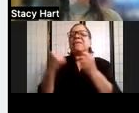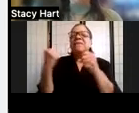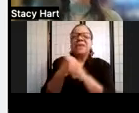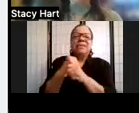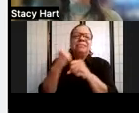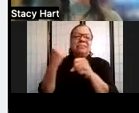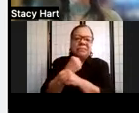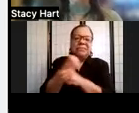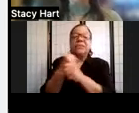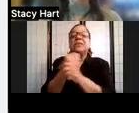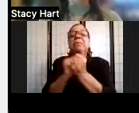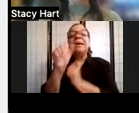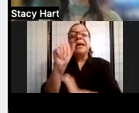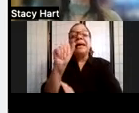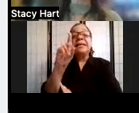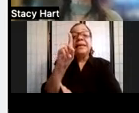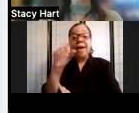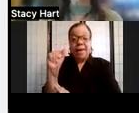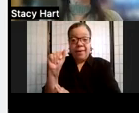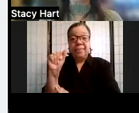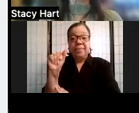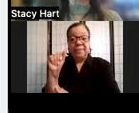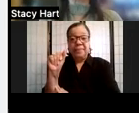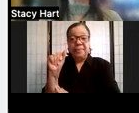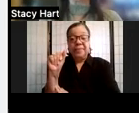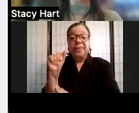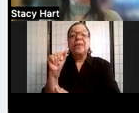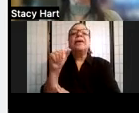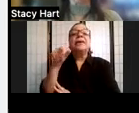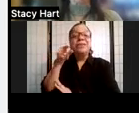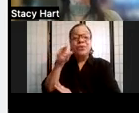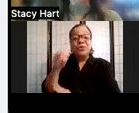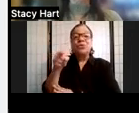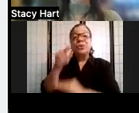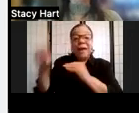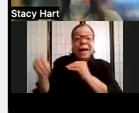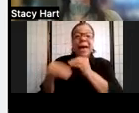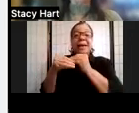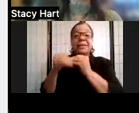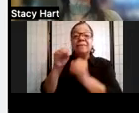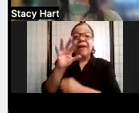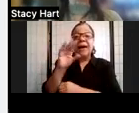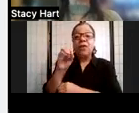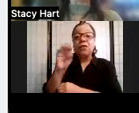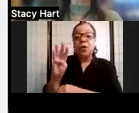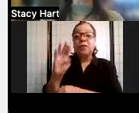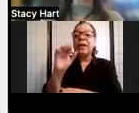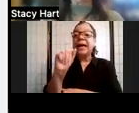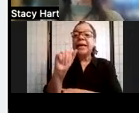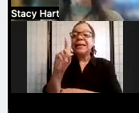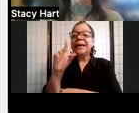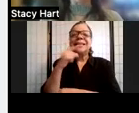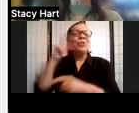the Americans with Disabilities Act. Similarly to Section 504, the ADA says you